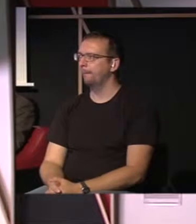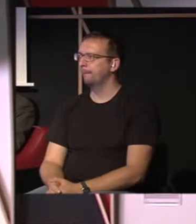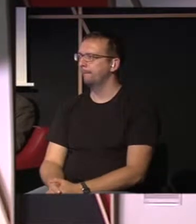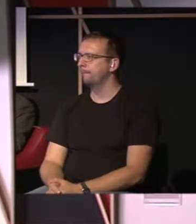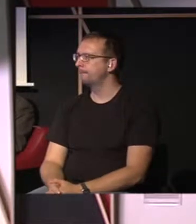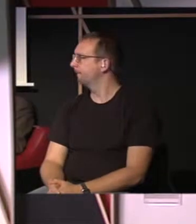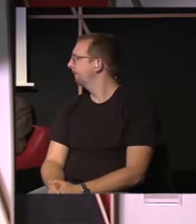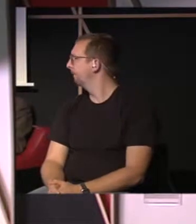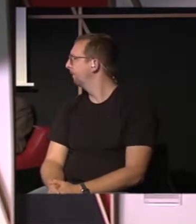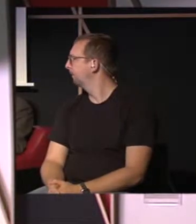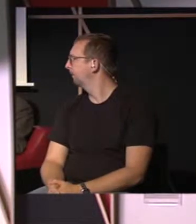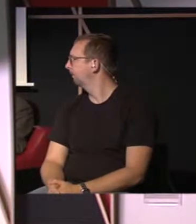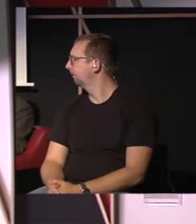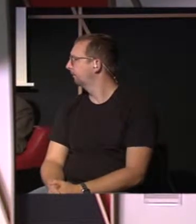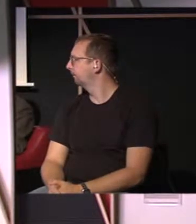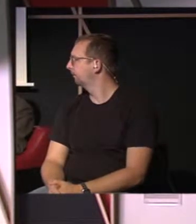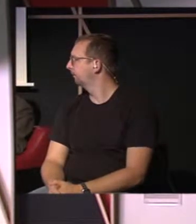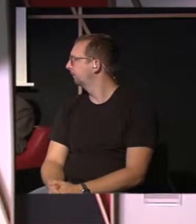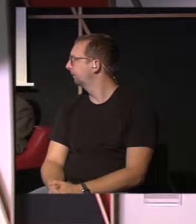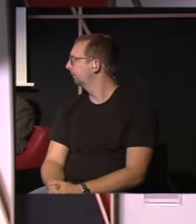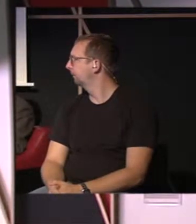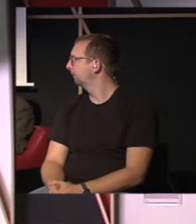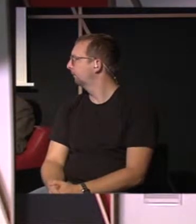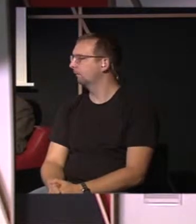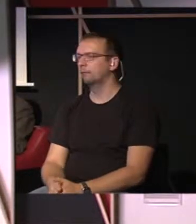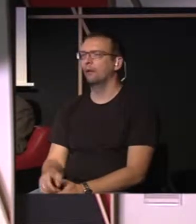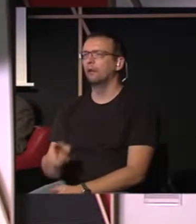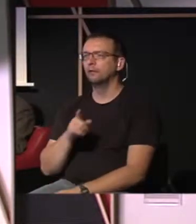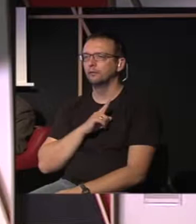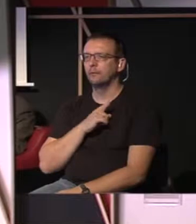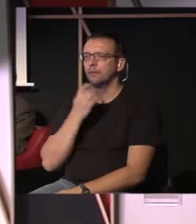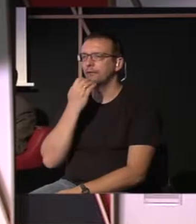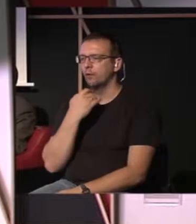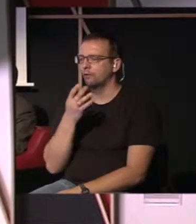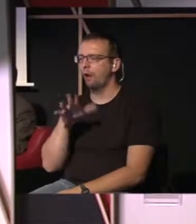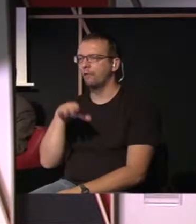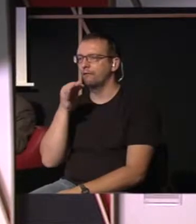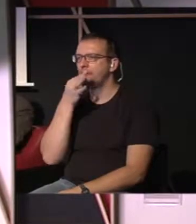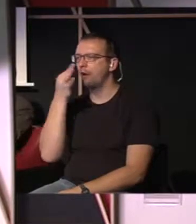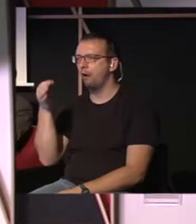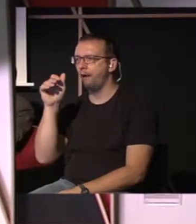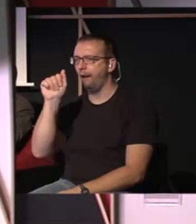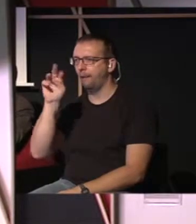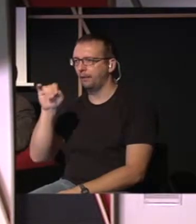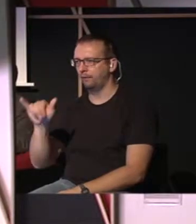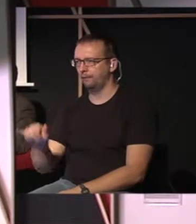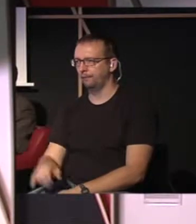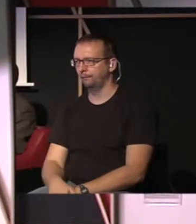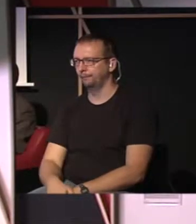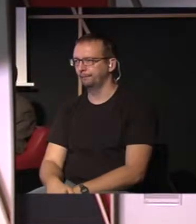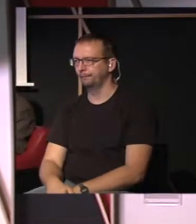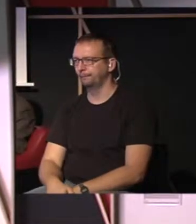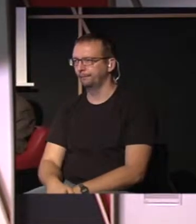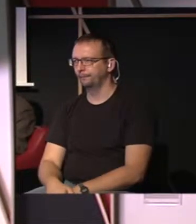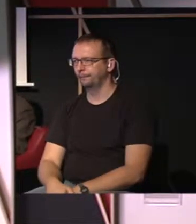Great. Okay, so I think I will start with Amy, if that's all right. Thank you, Dan.